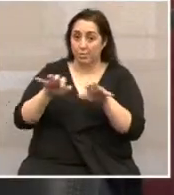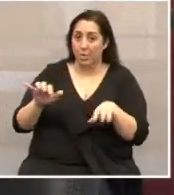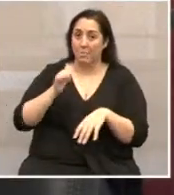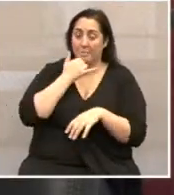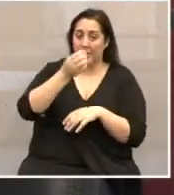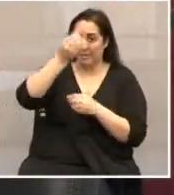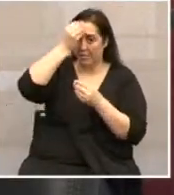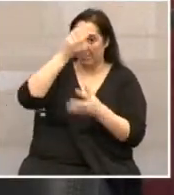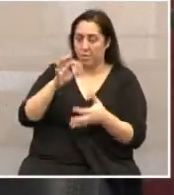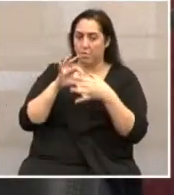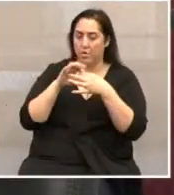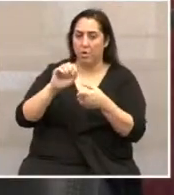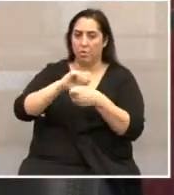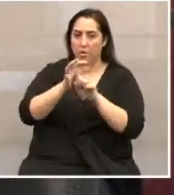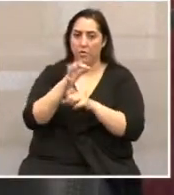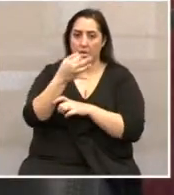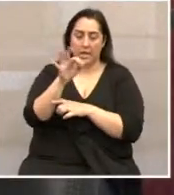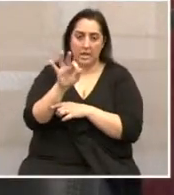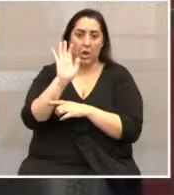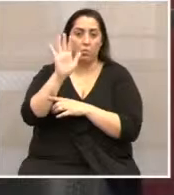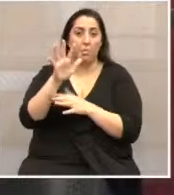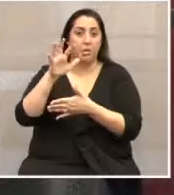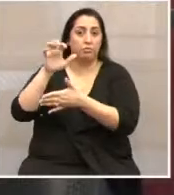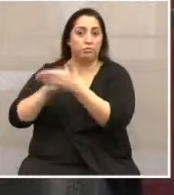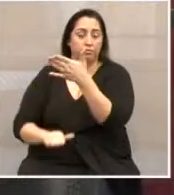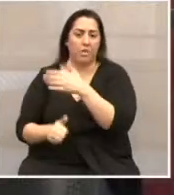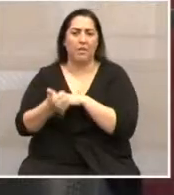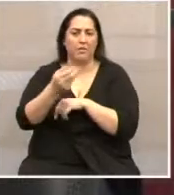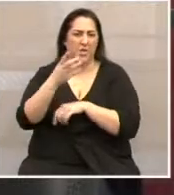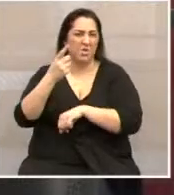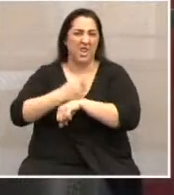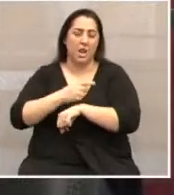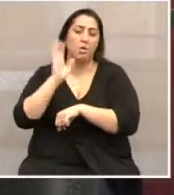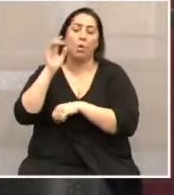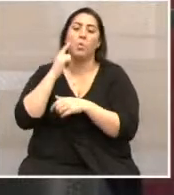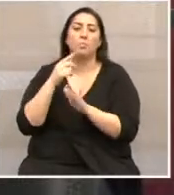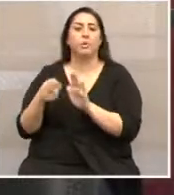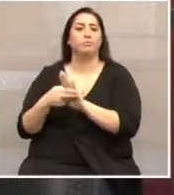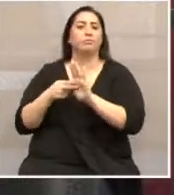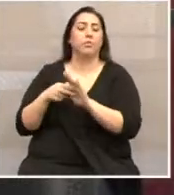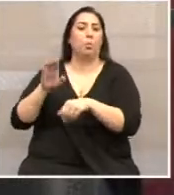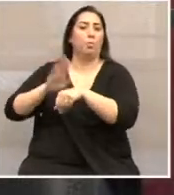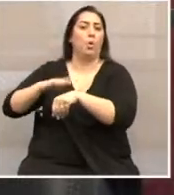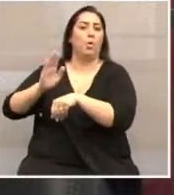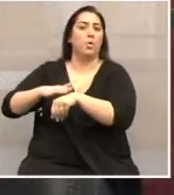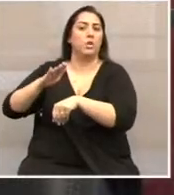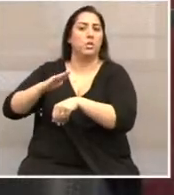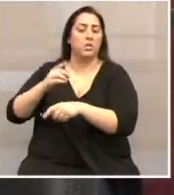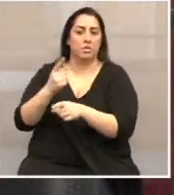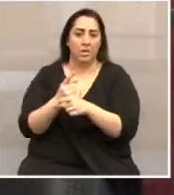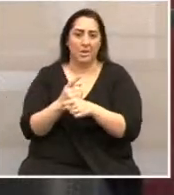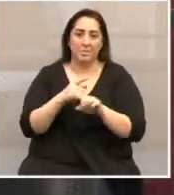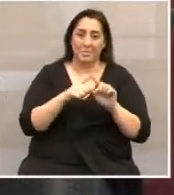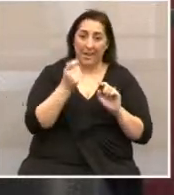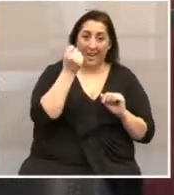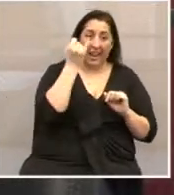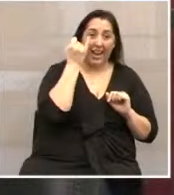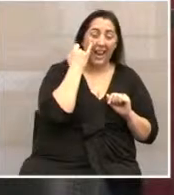on COVID-19 will be taken down in a matter of days or will be flagged in a matter of days. In Spanish, that is not the